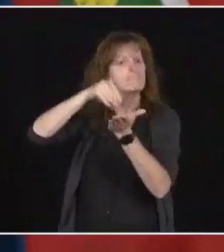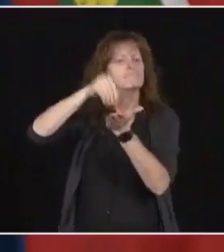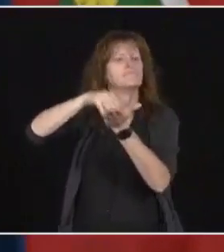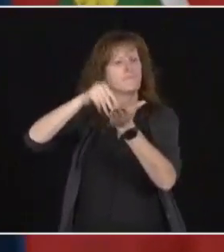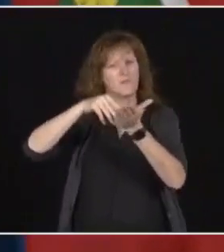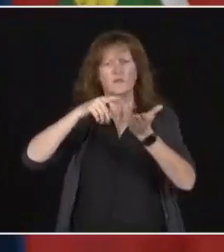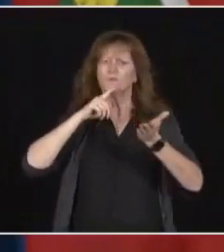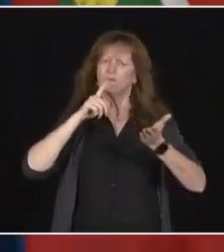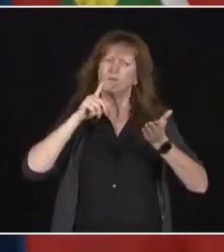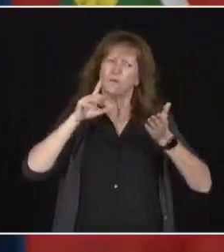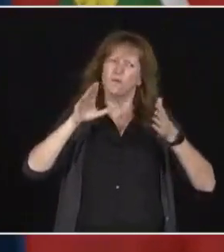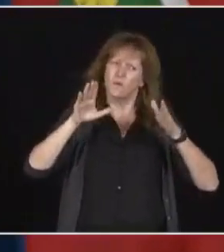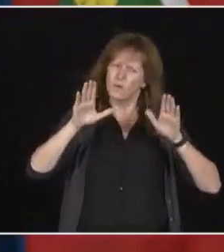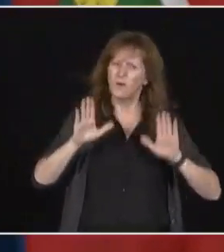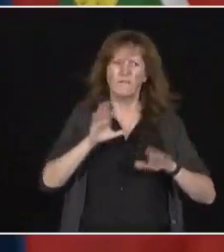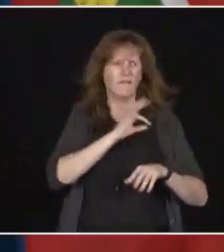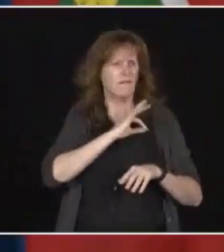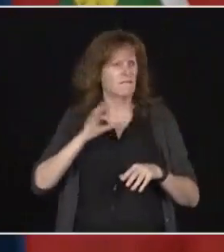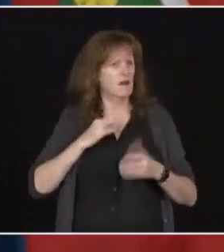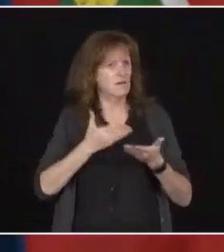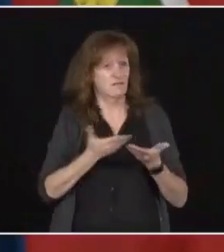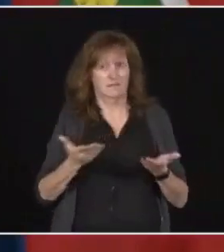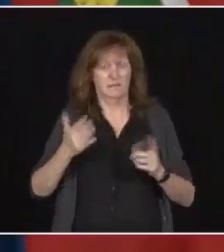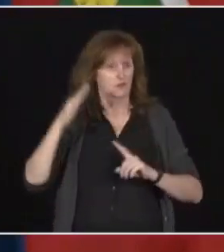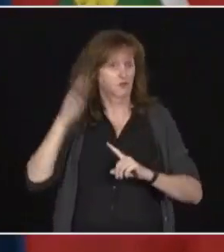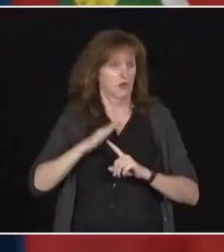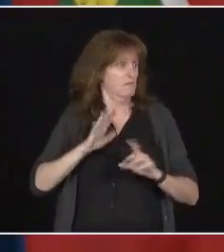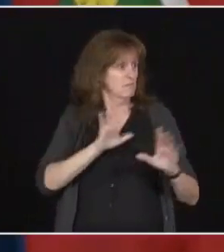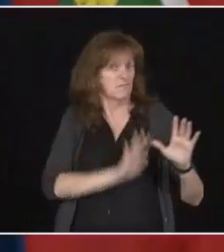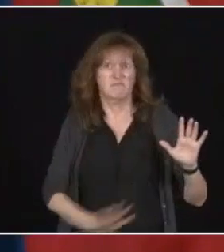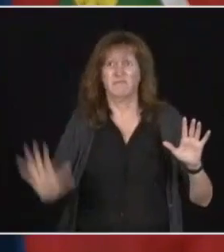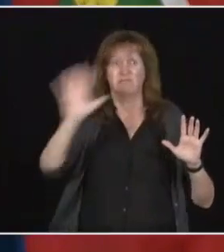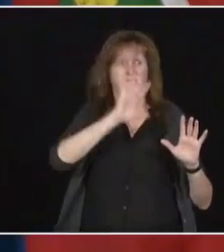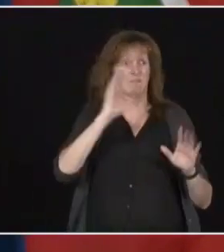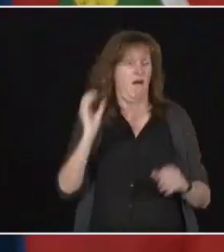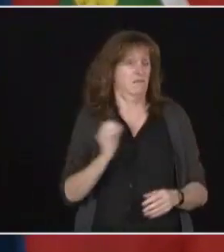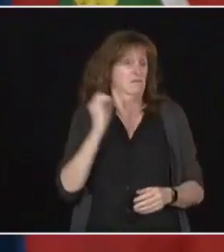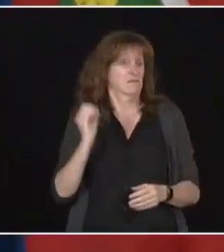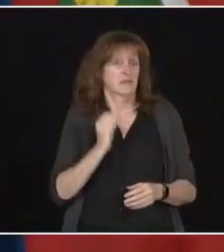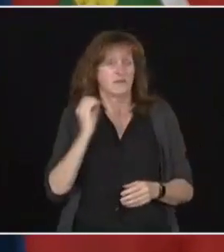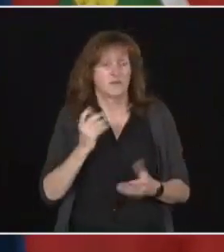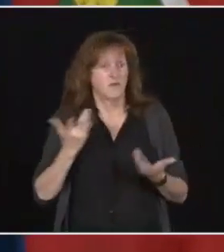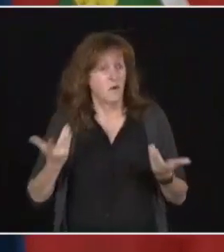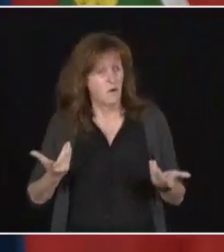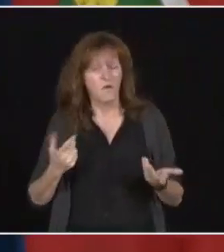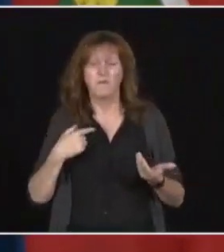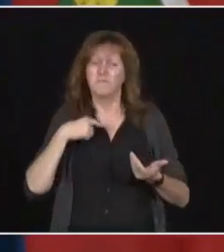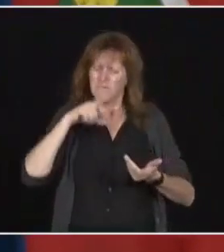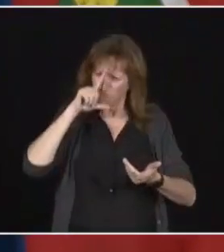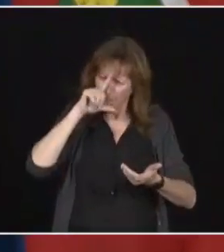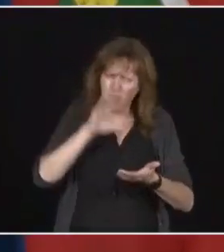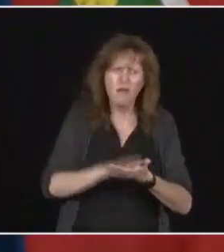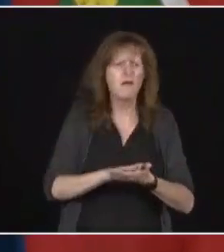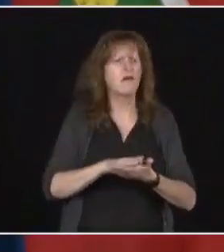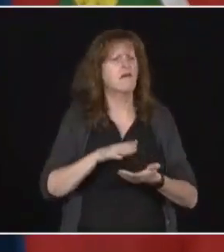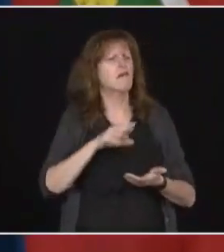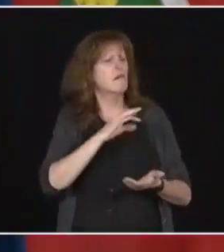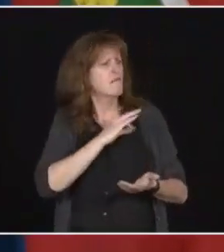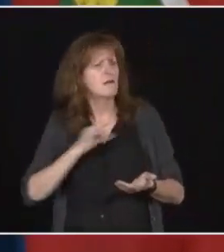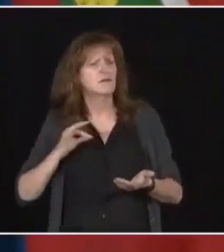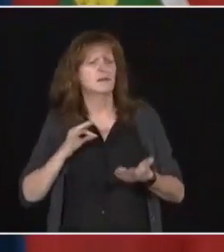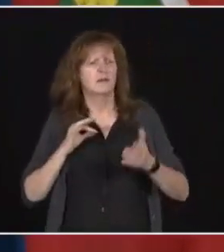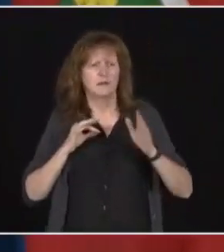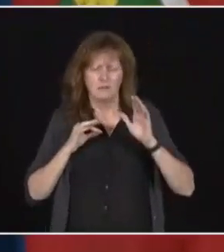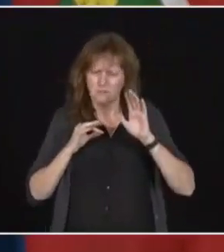faculty in the world right here in Ontario, and I believe that they are owed a huge thank you for the incredible work they've